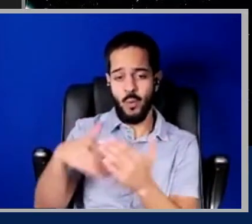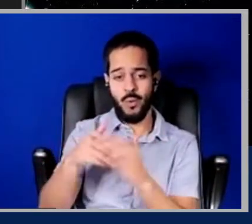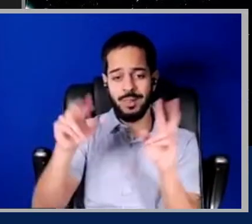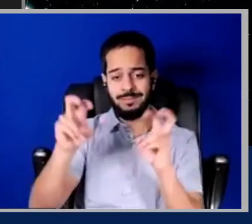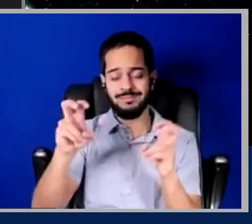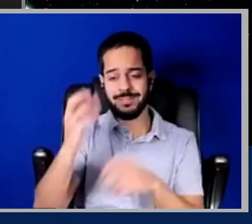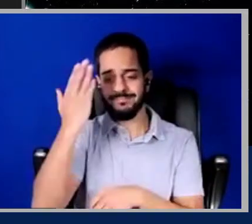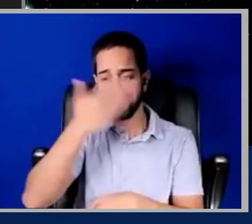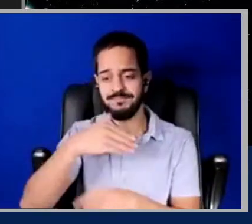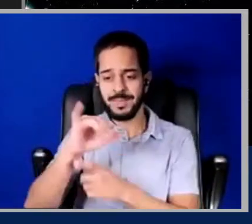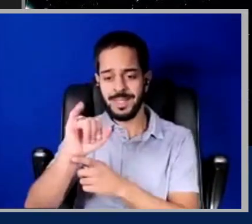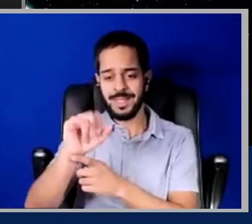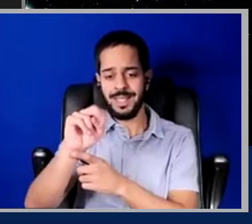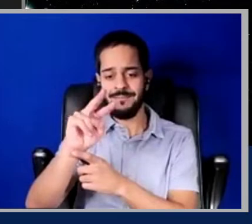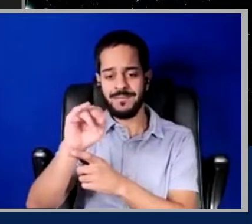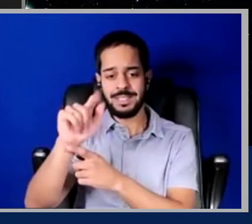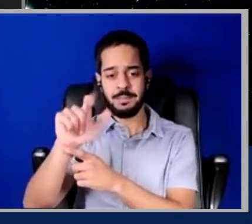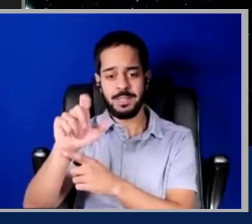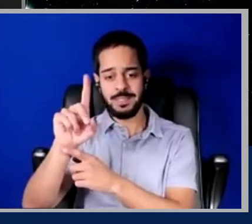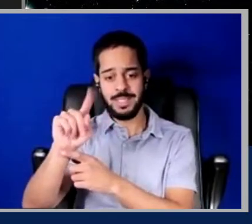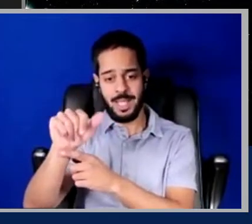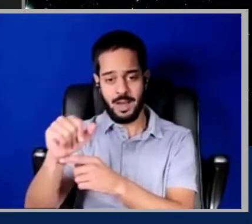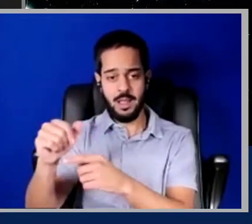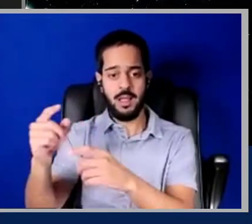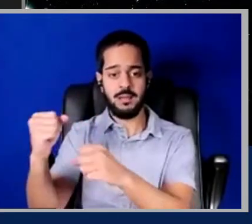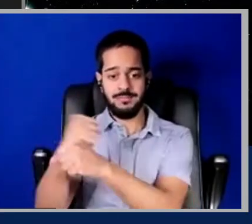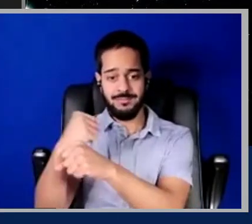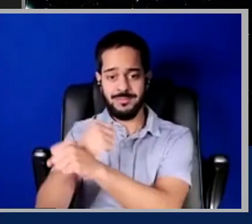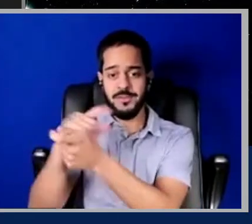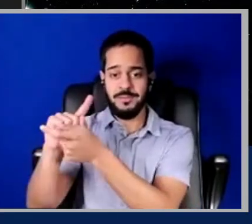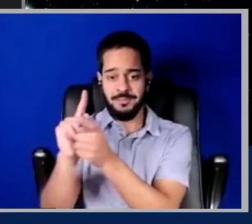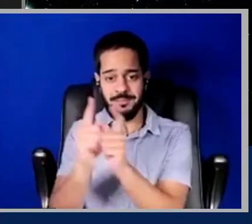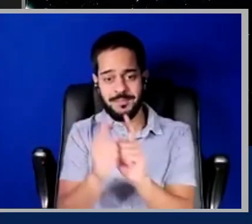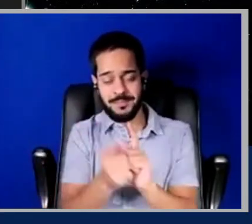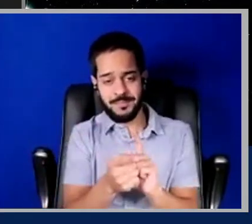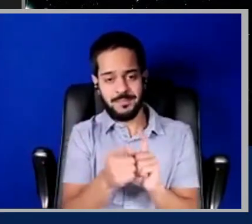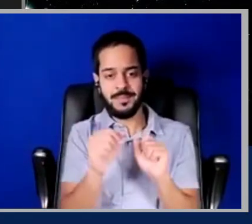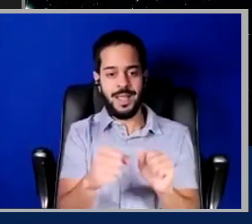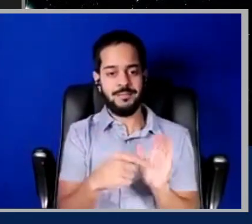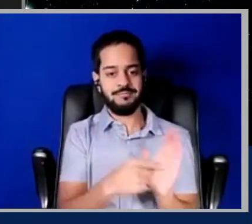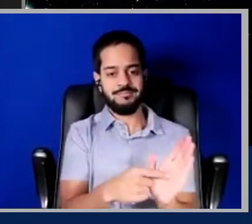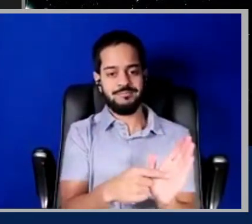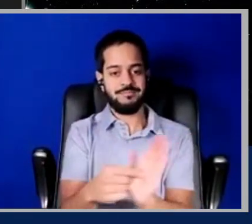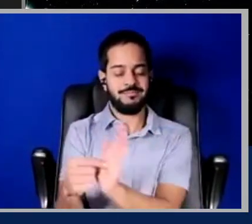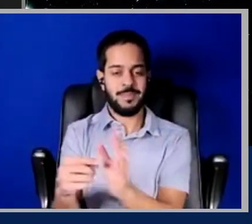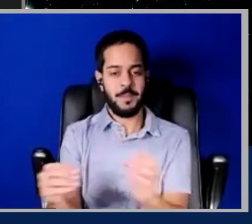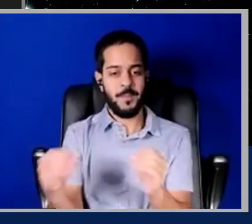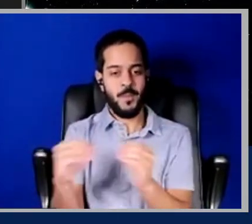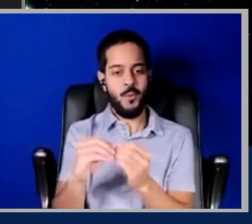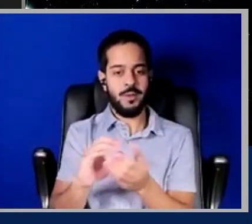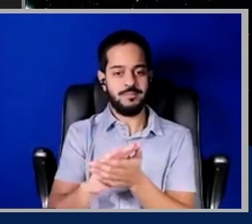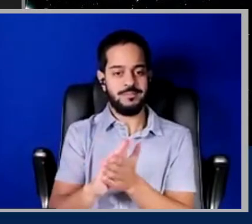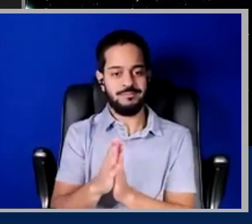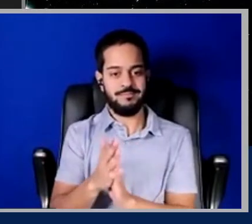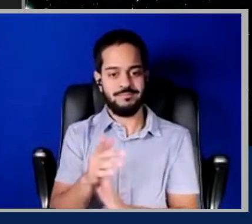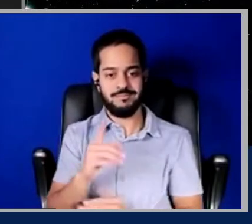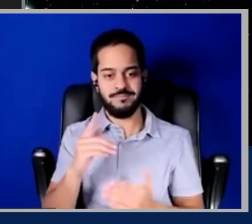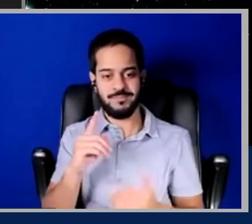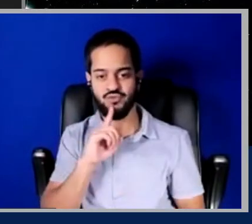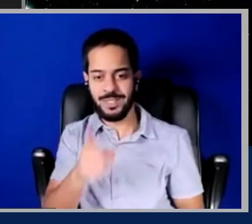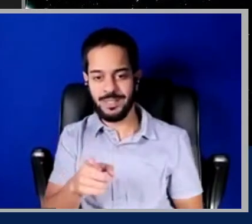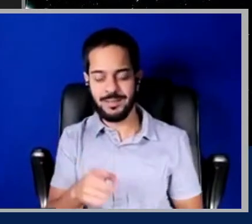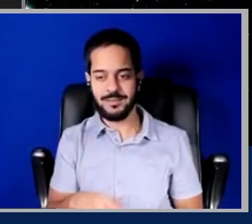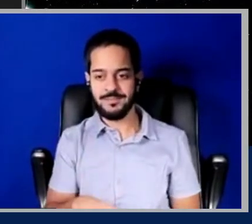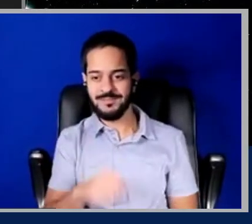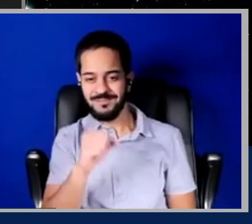of the universe that we live in. Yeah, I love that. I like the description of like the getting down to the bones of the galaxy